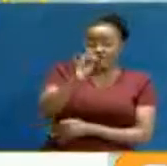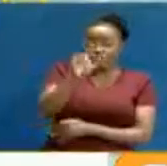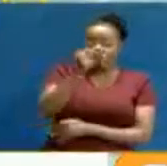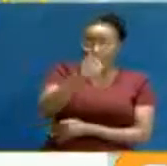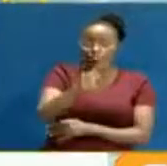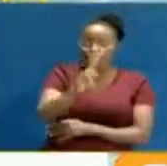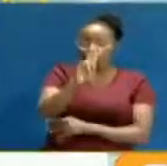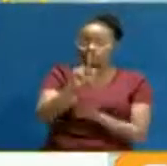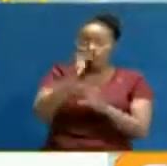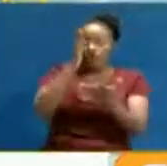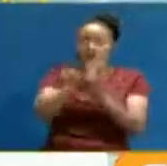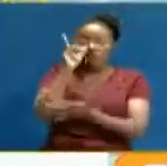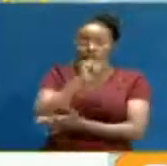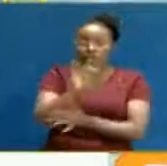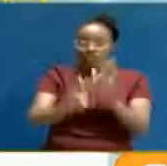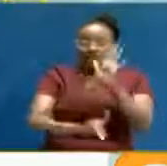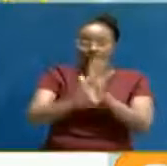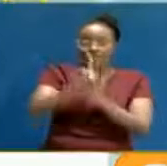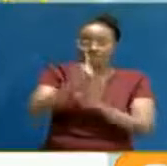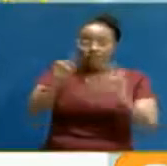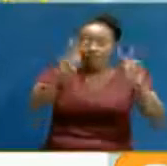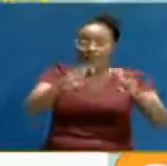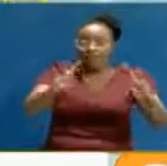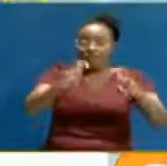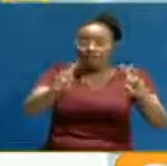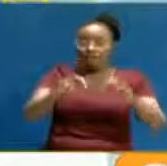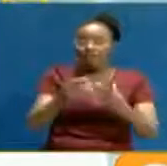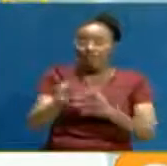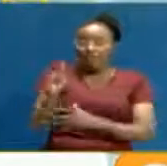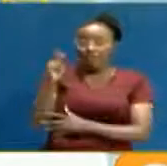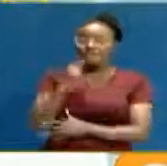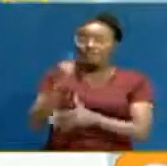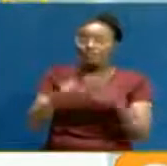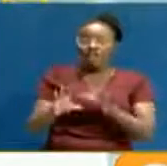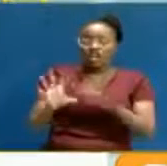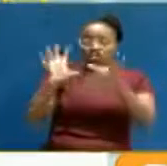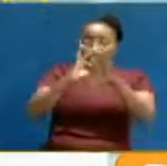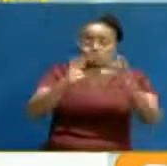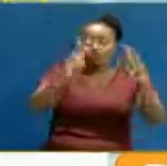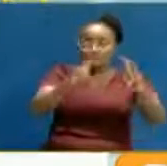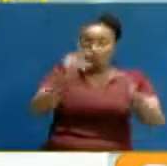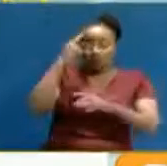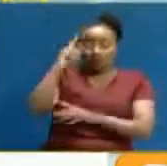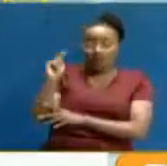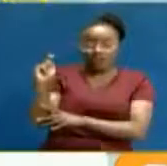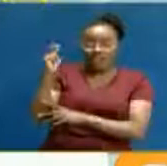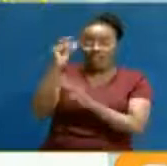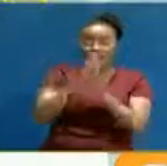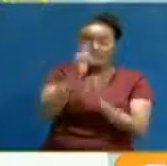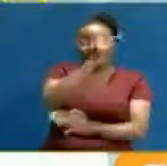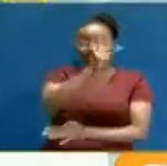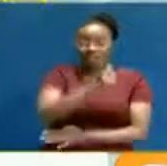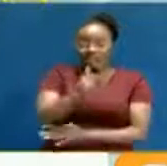technically rubber stamping a development venture that the President says it will be a joint venture between Kenya and